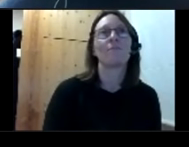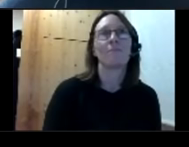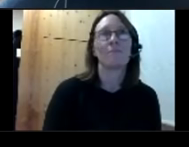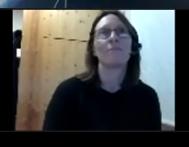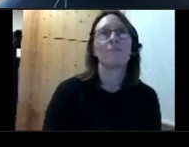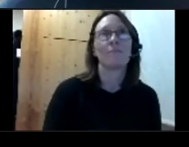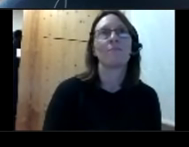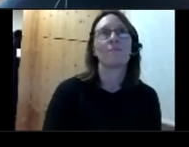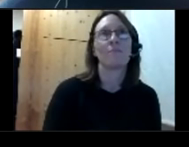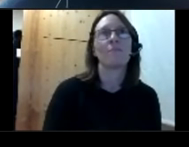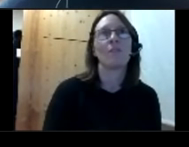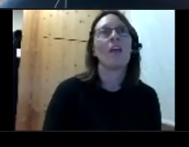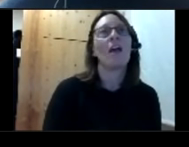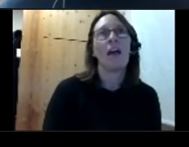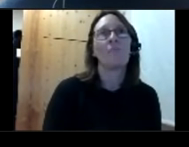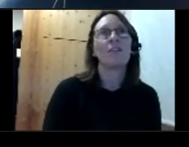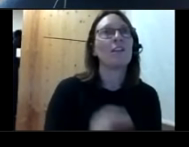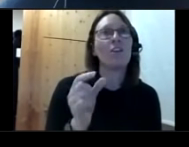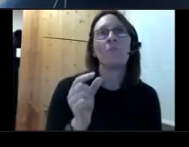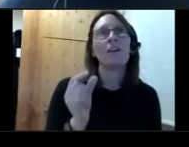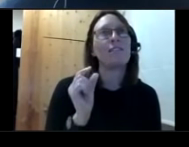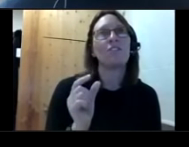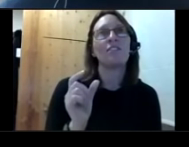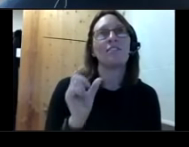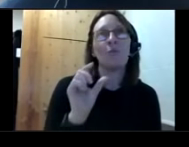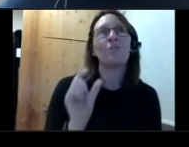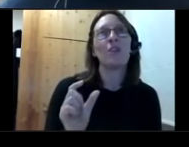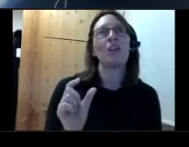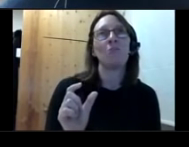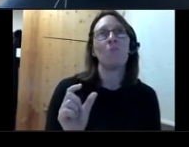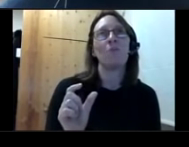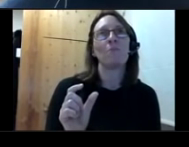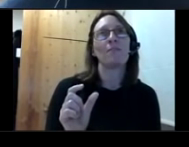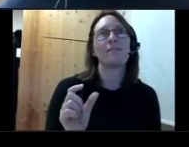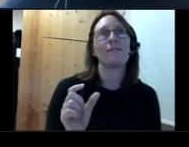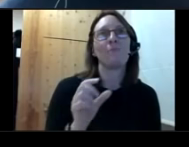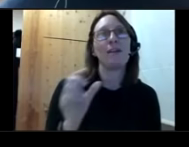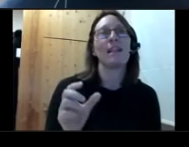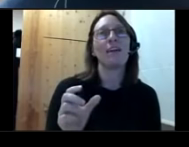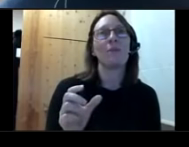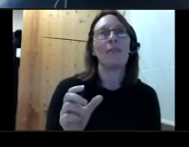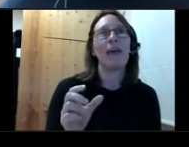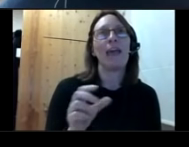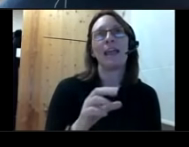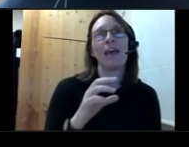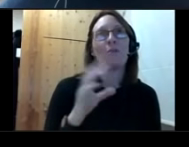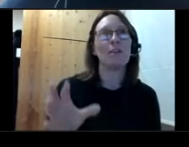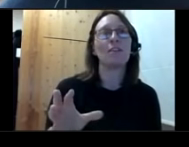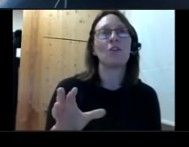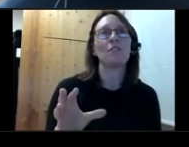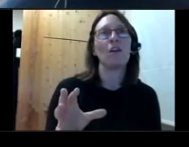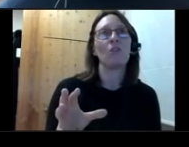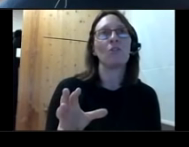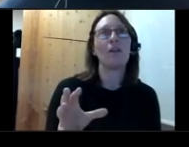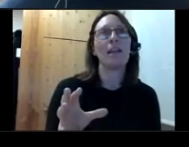needs that would mean. Absolutely. Those plugins only deal with certain problems. Browse Aloud can be there, it can help me read